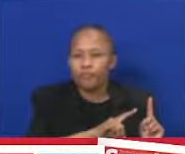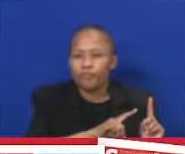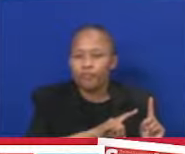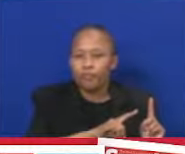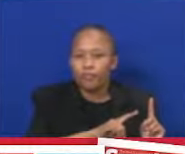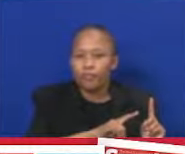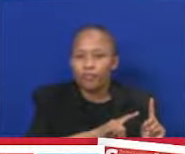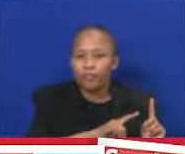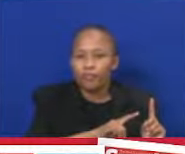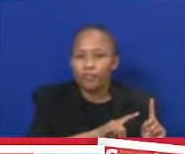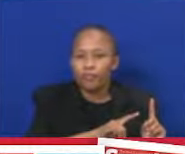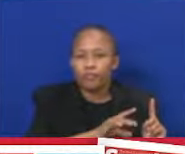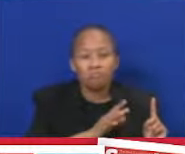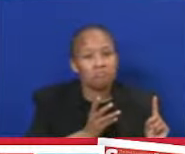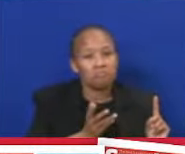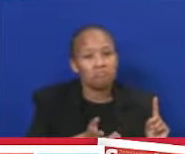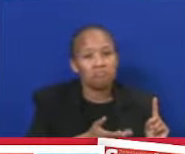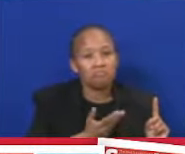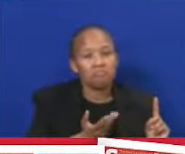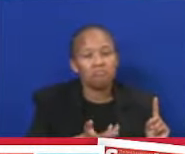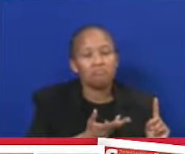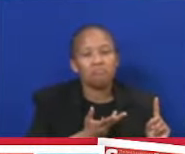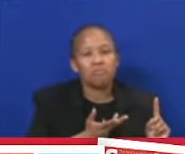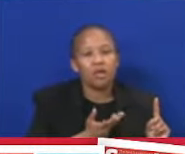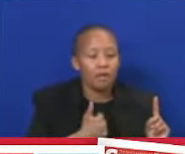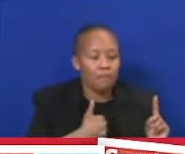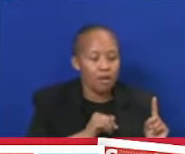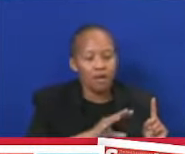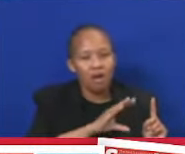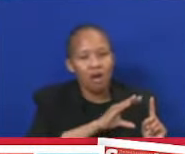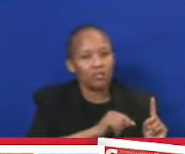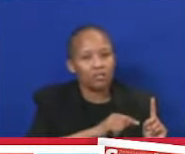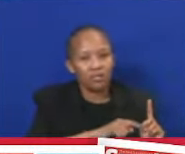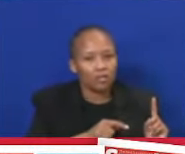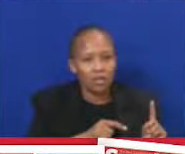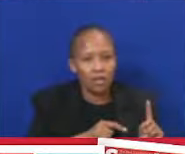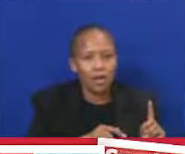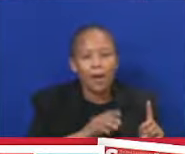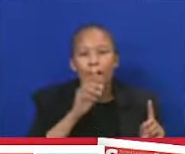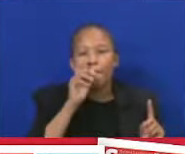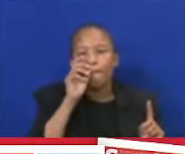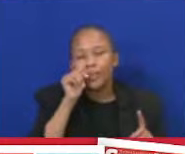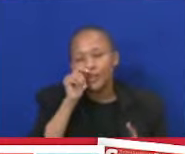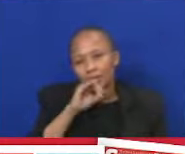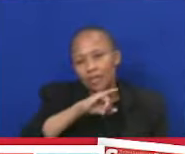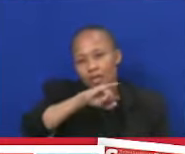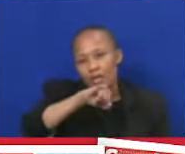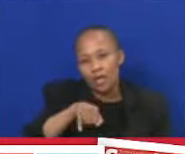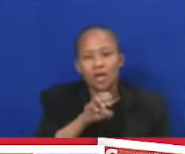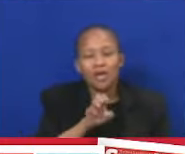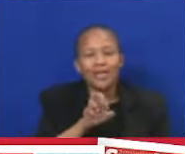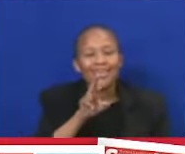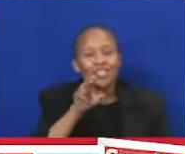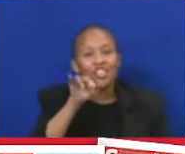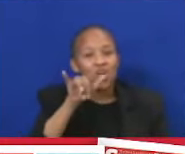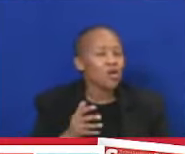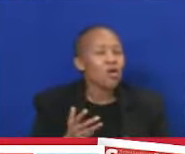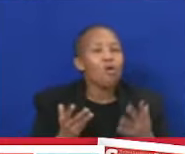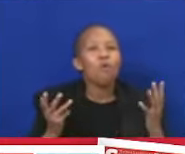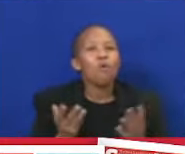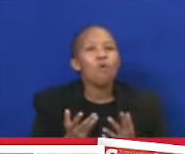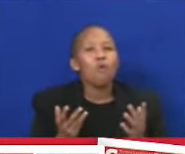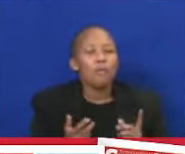as to where was Mr. Bushoha, and his response was that he doesn't know